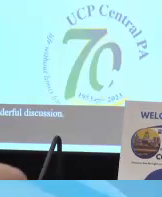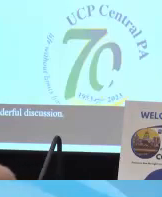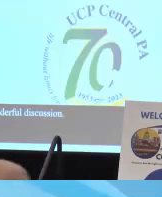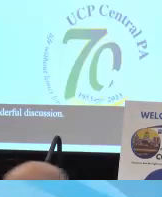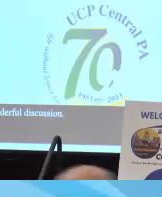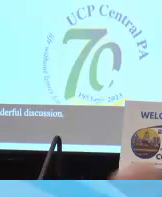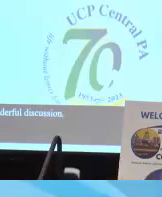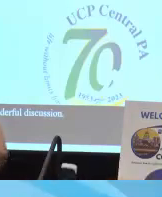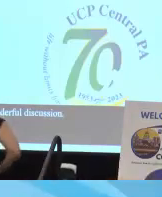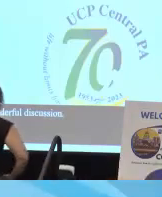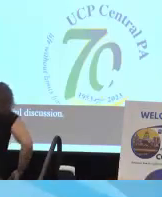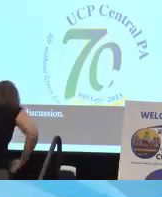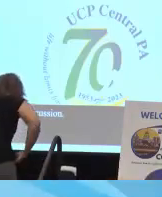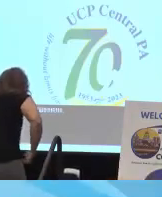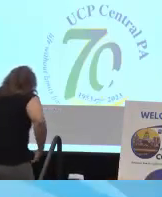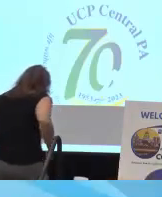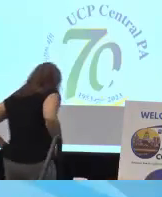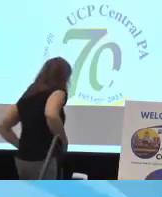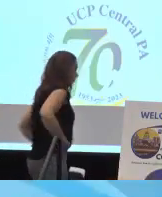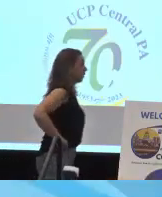We're going to get ready with our next presentation.